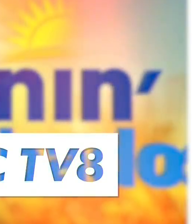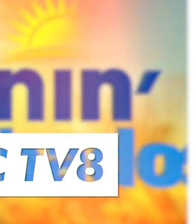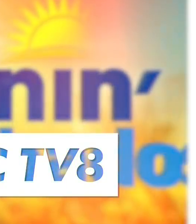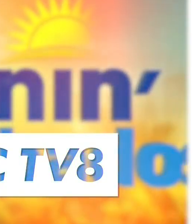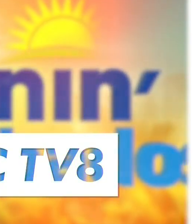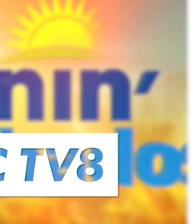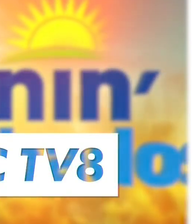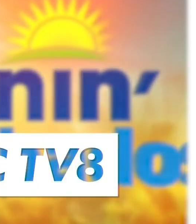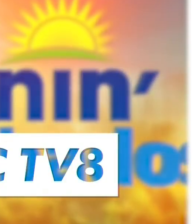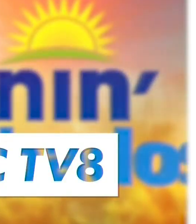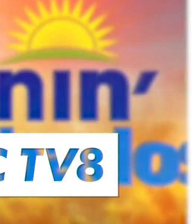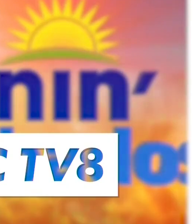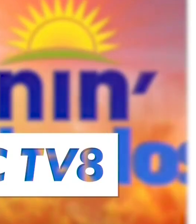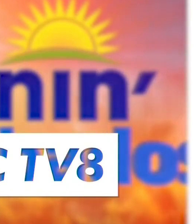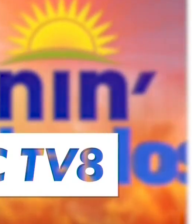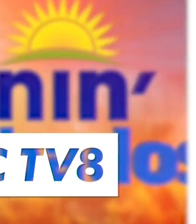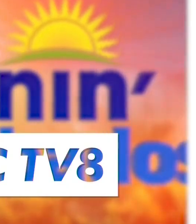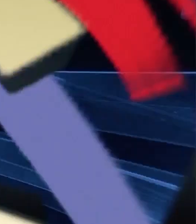marketing@cbc.bb.